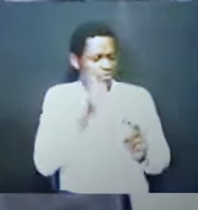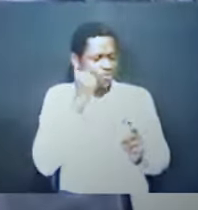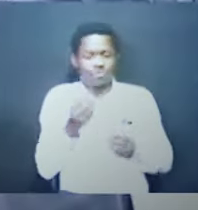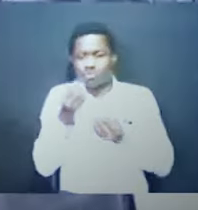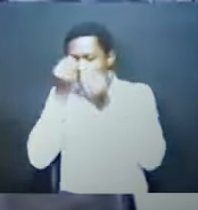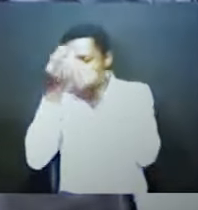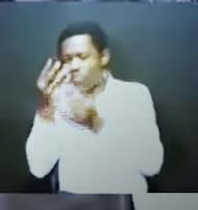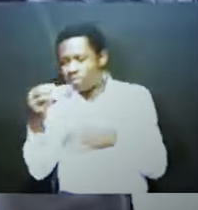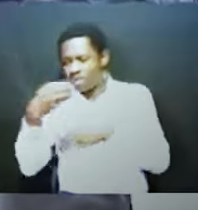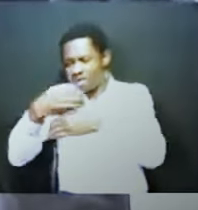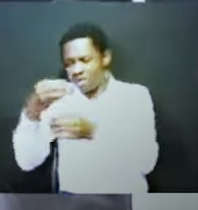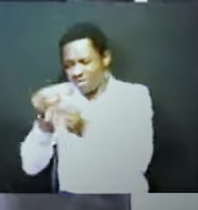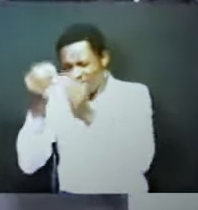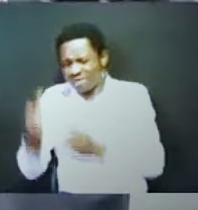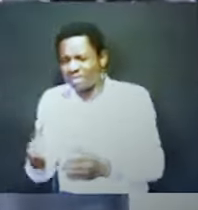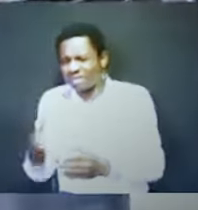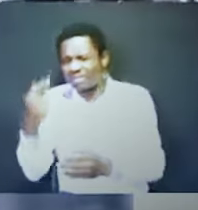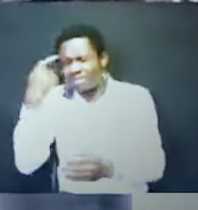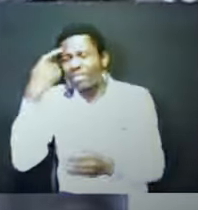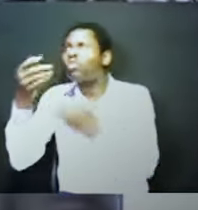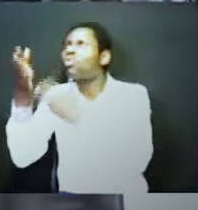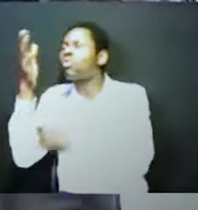jealous?